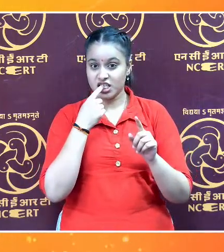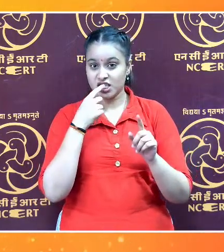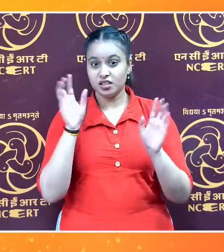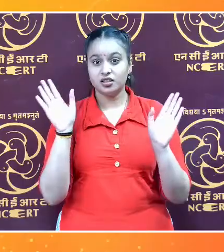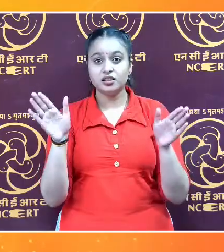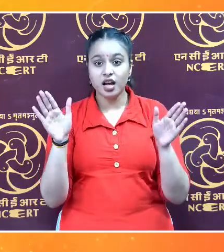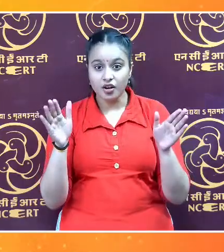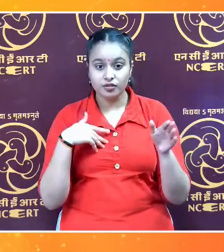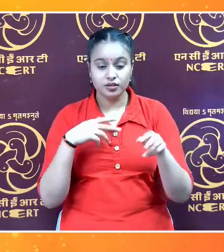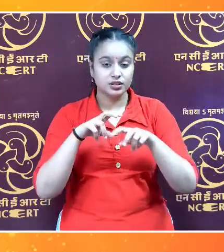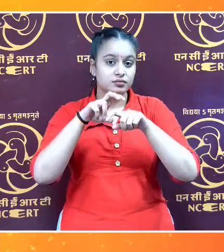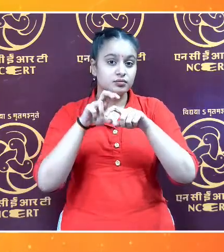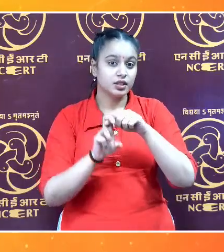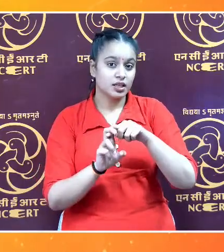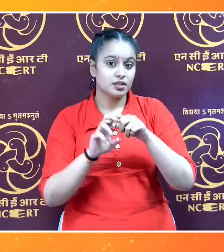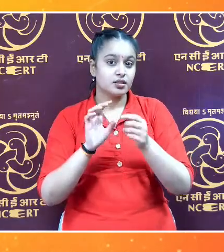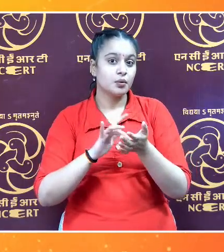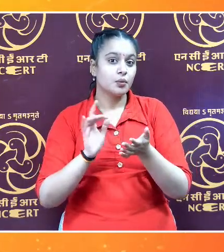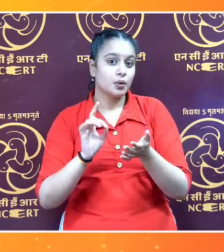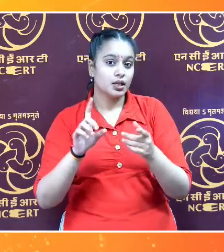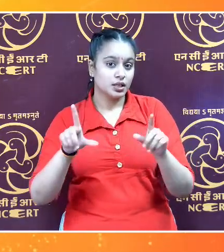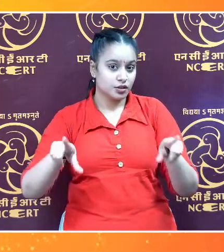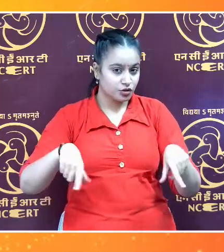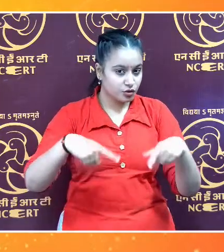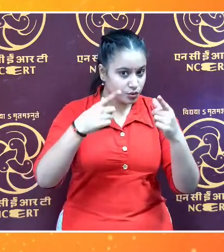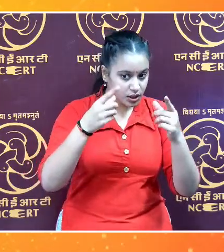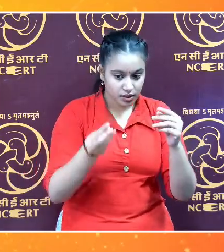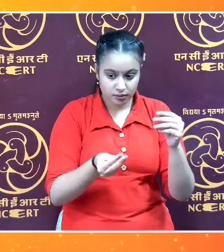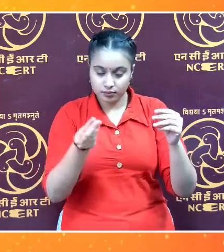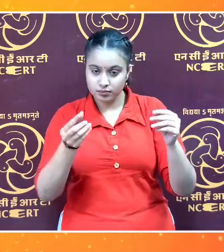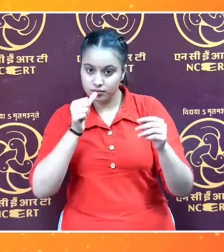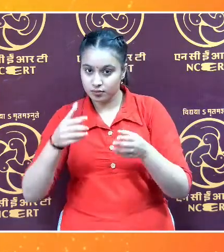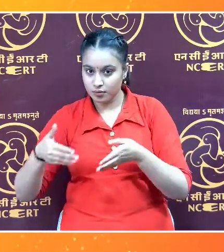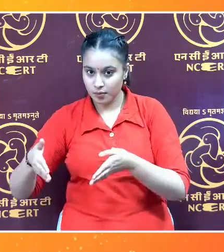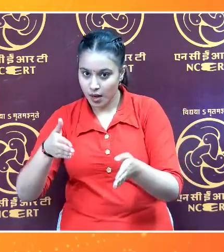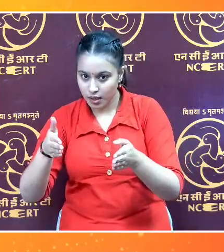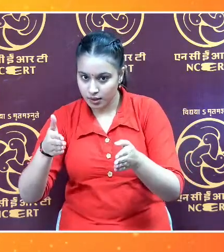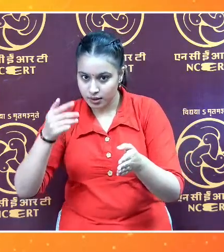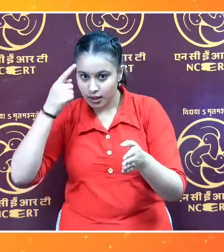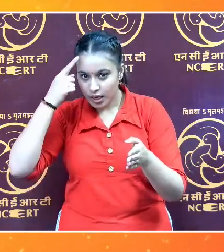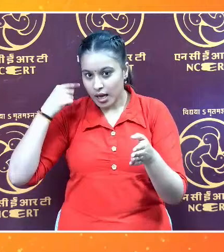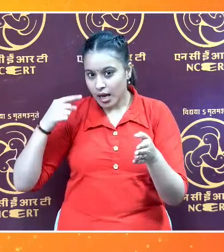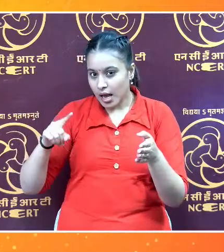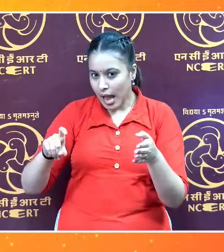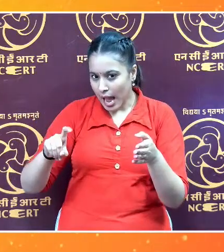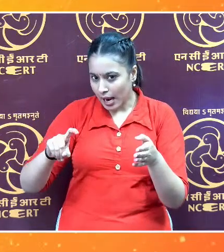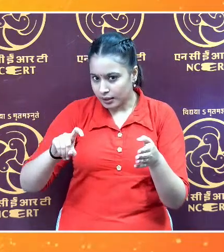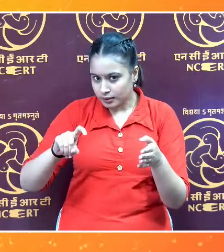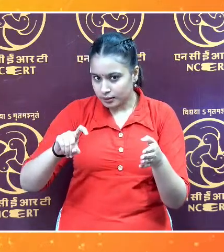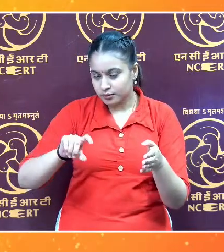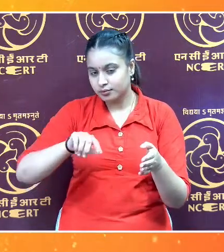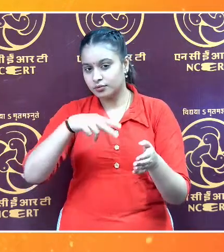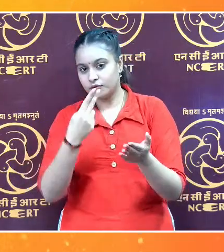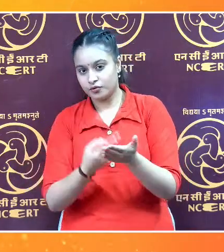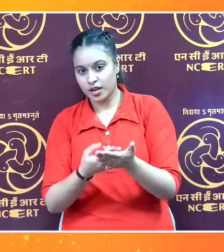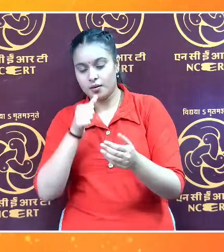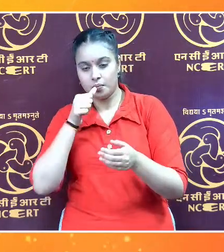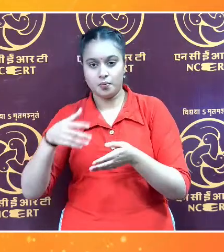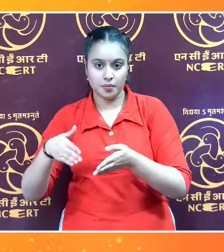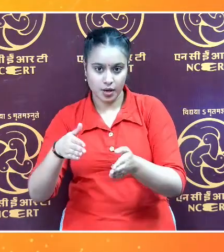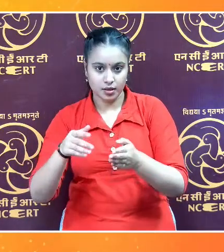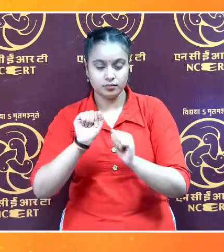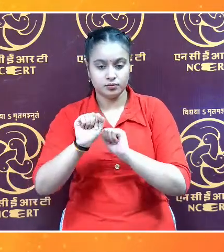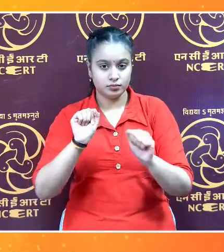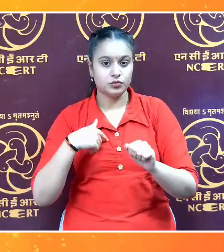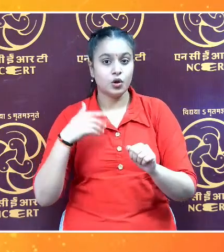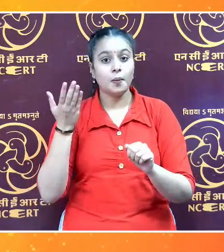a branch of a tree near a stream stream. Okay. An ant fell. fell into the stream. See, now you're using